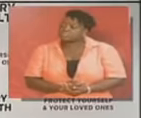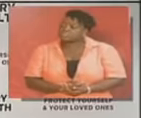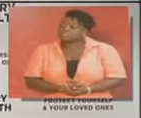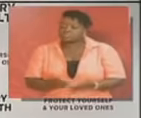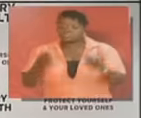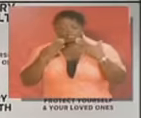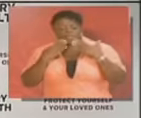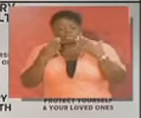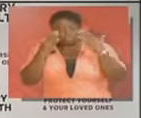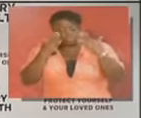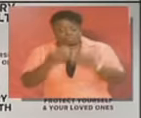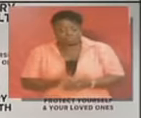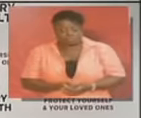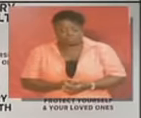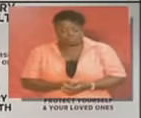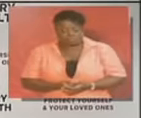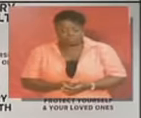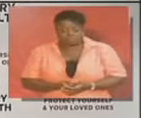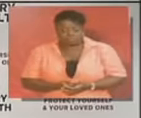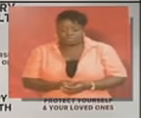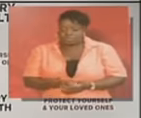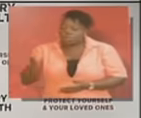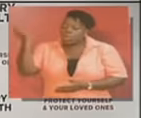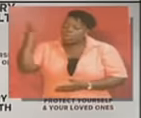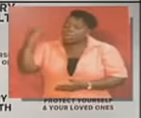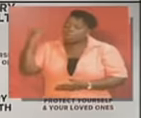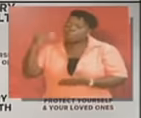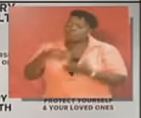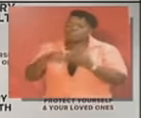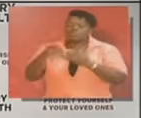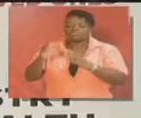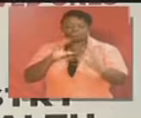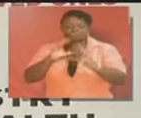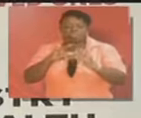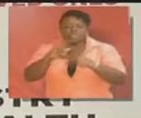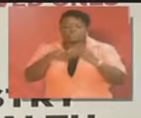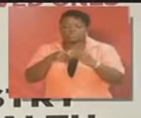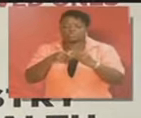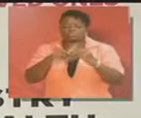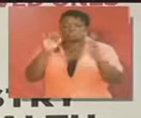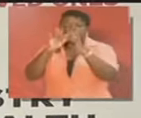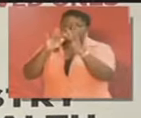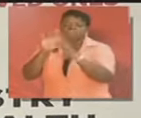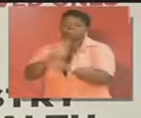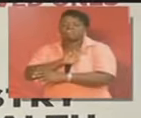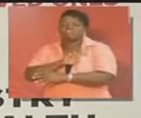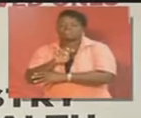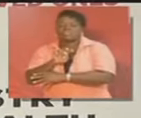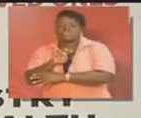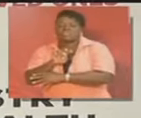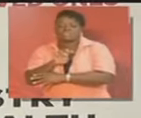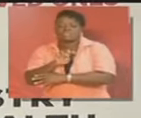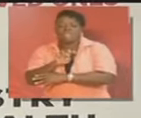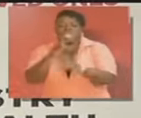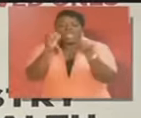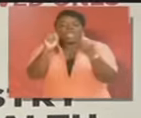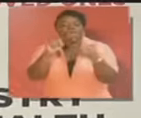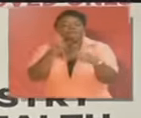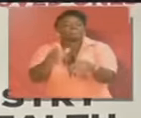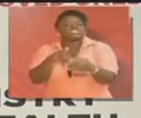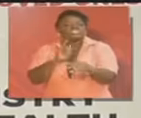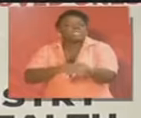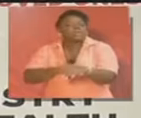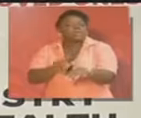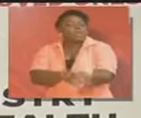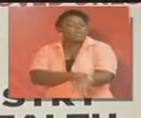you, Ms. Alcantara. I'm going to circle back to the conversation we're having about contact tracing and about the relevant time frames